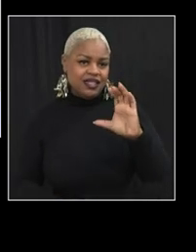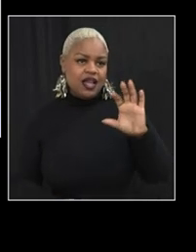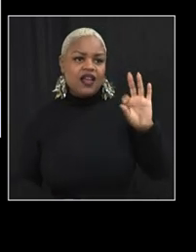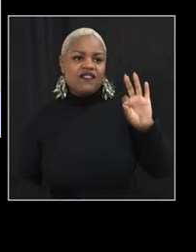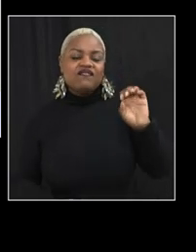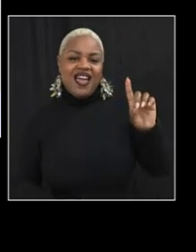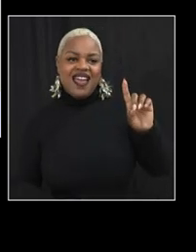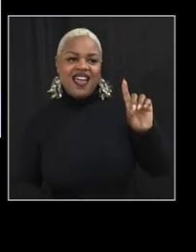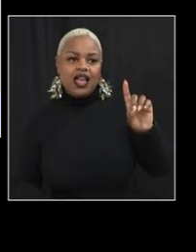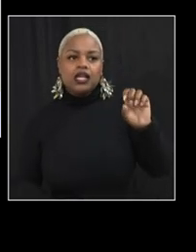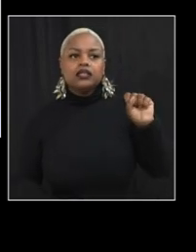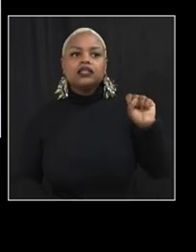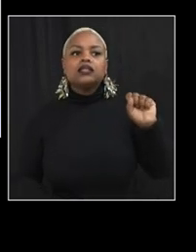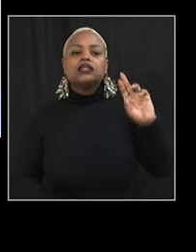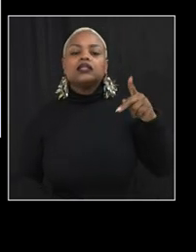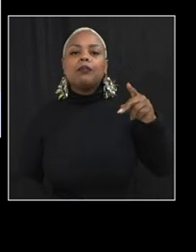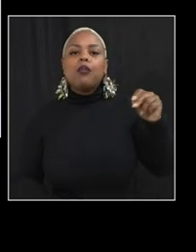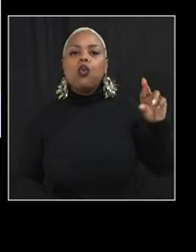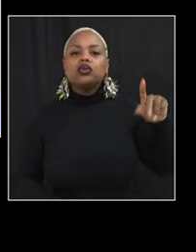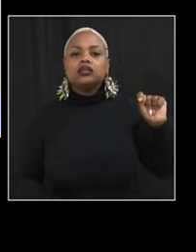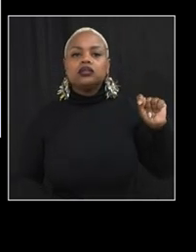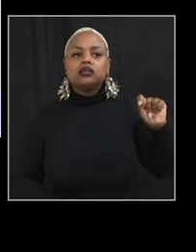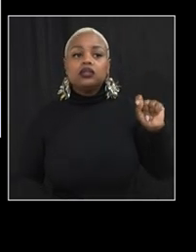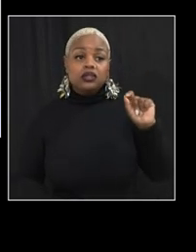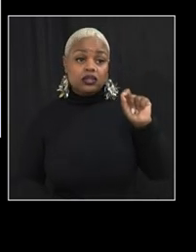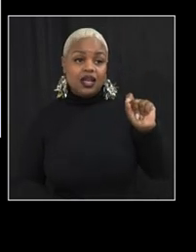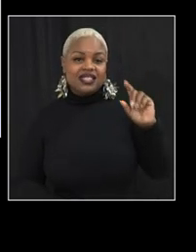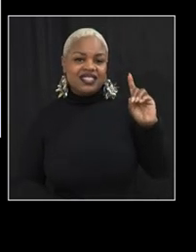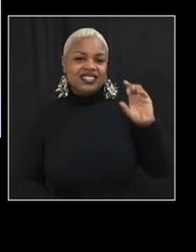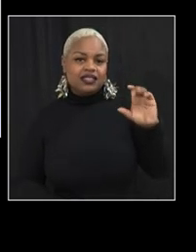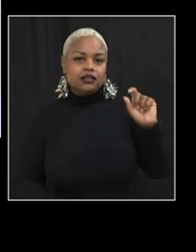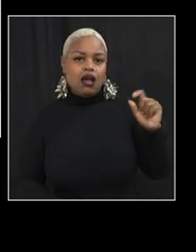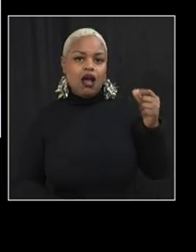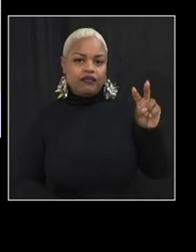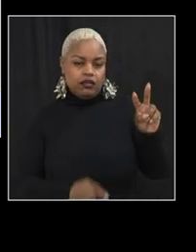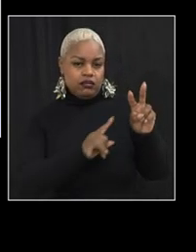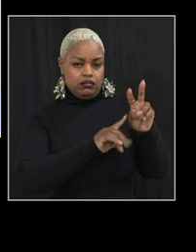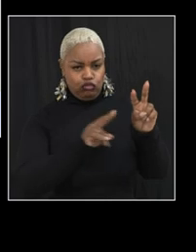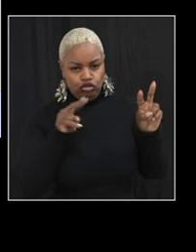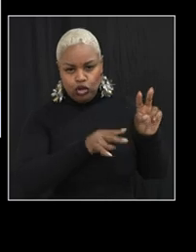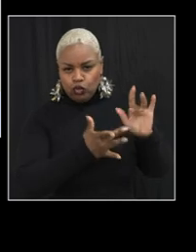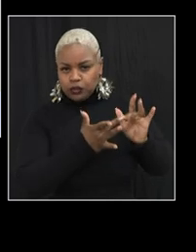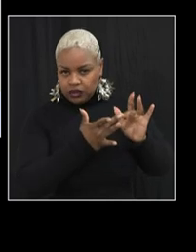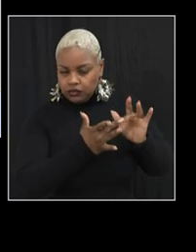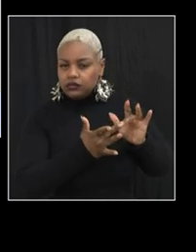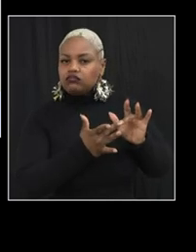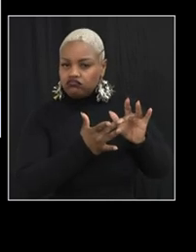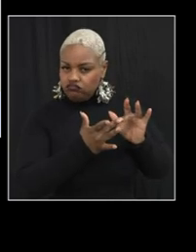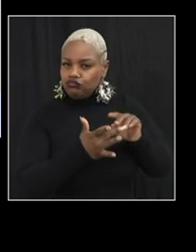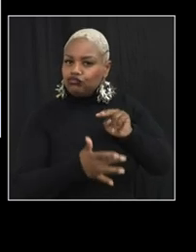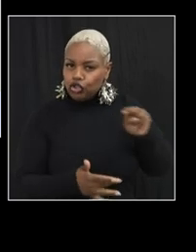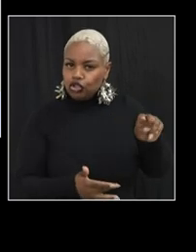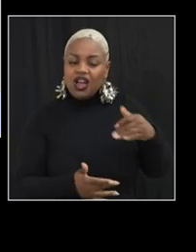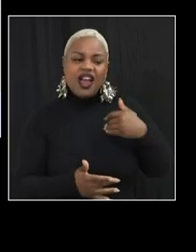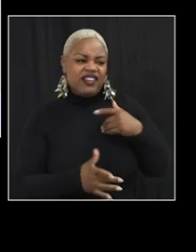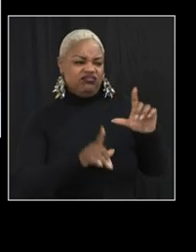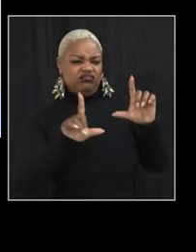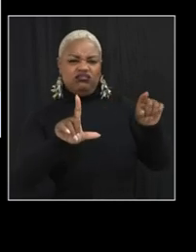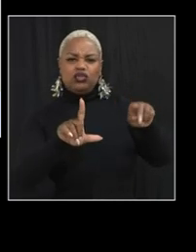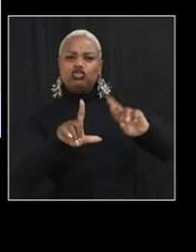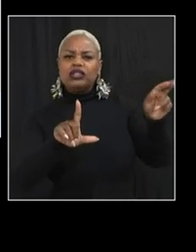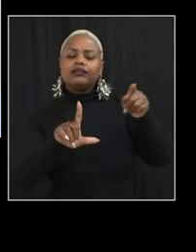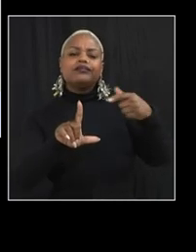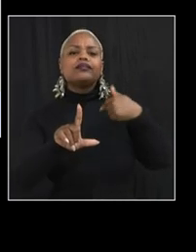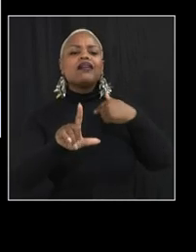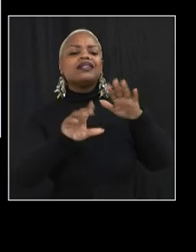dcfedsupport.dc.gov. And on that webpage is our Department of Employment Services that